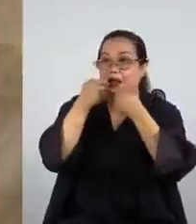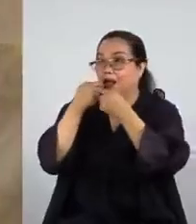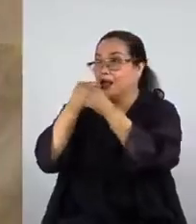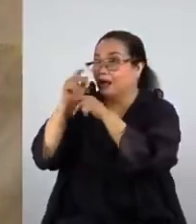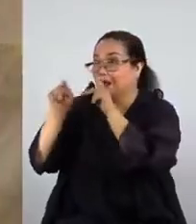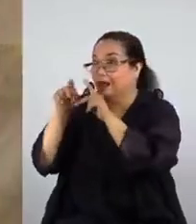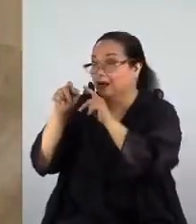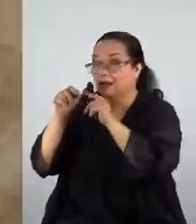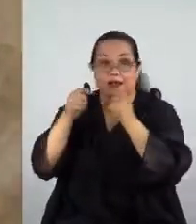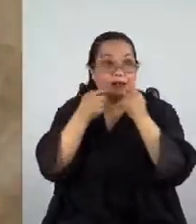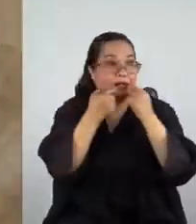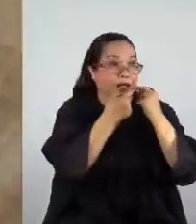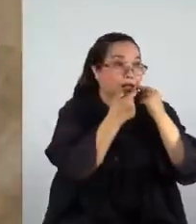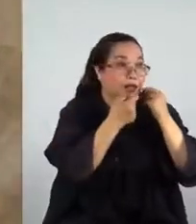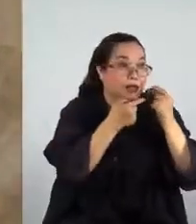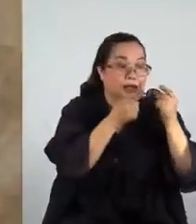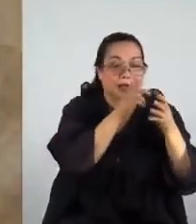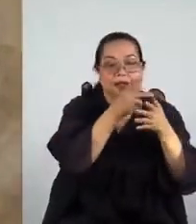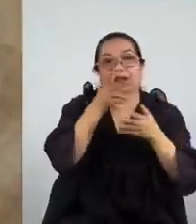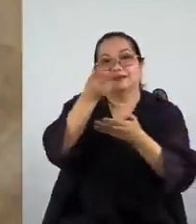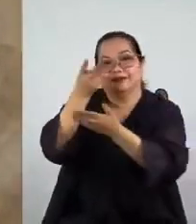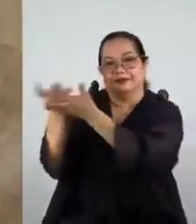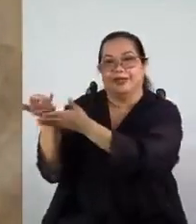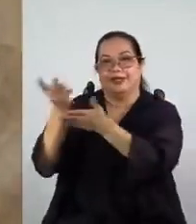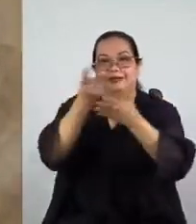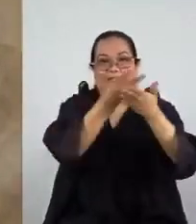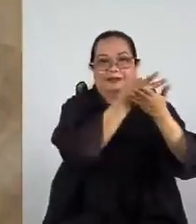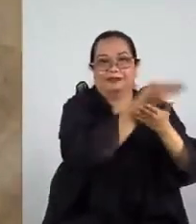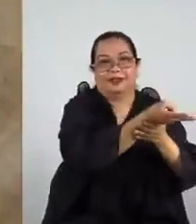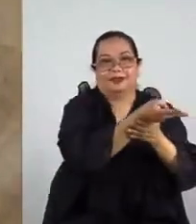The best of them fail.